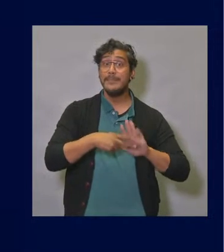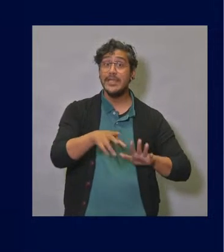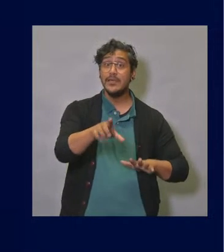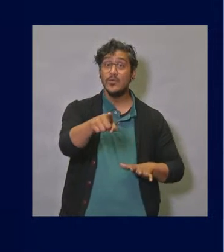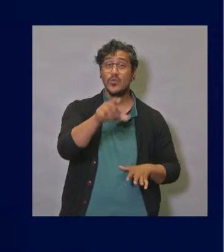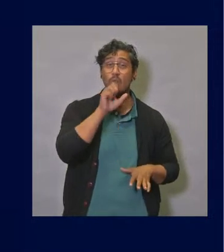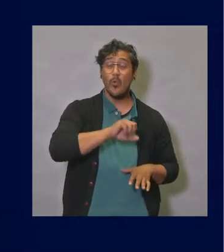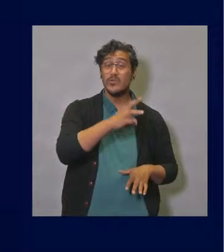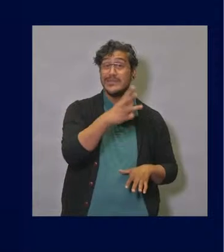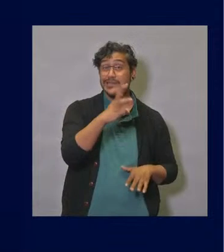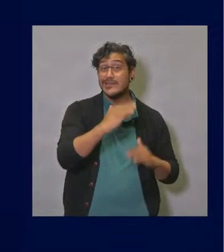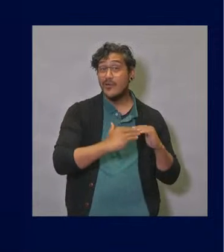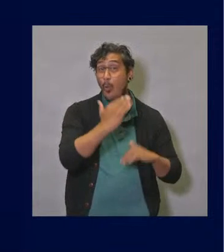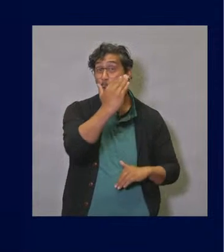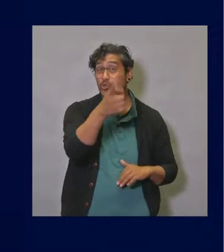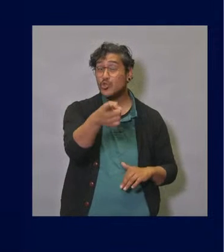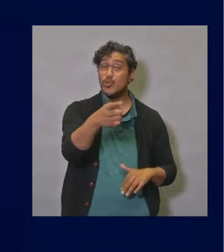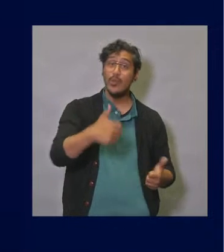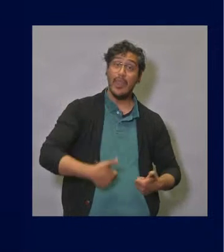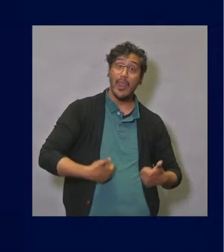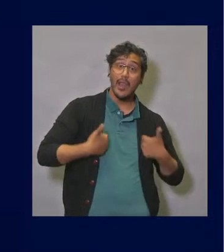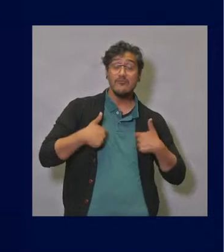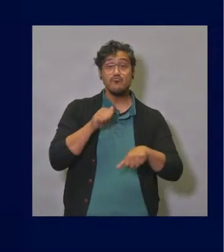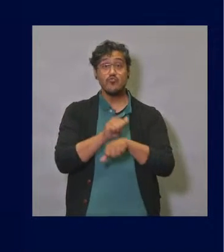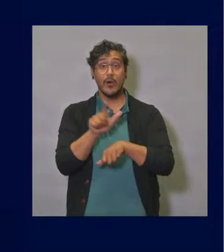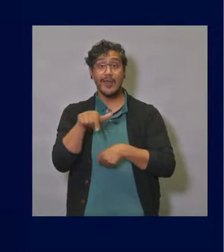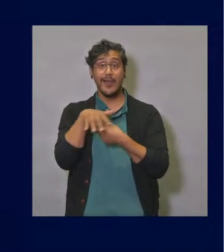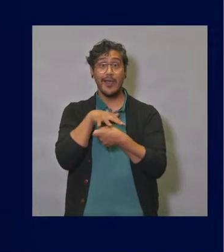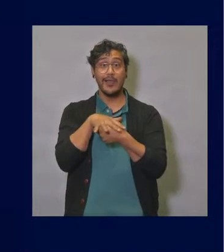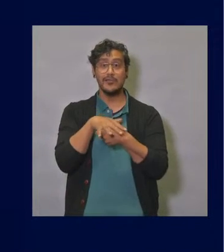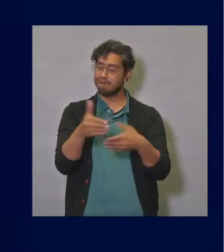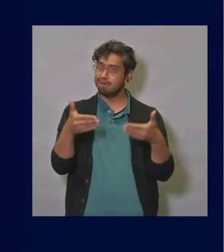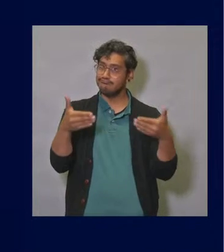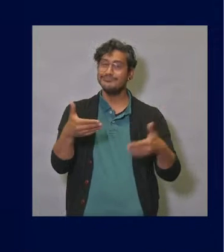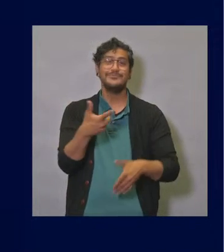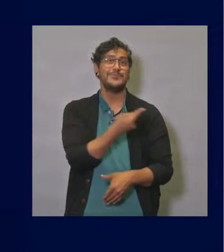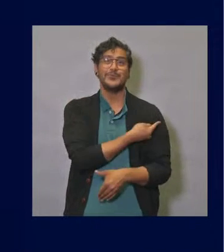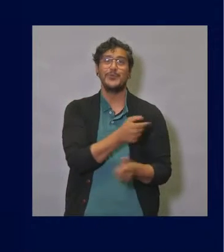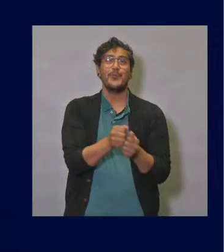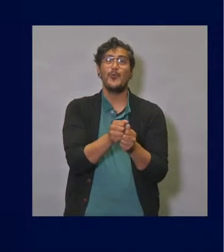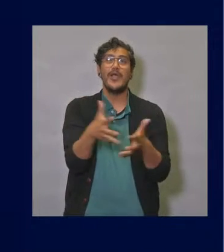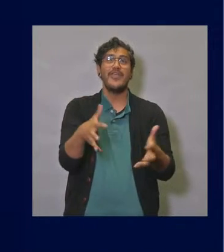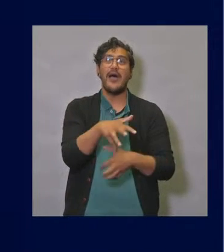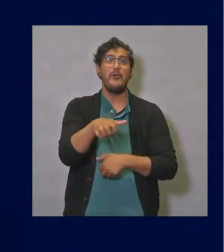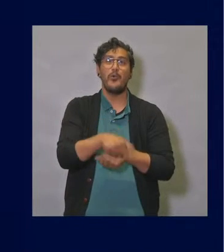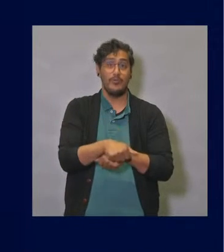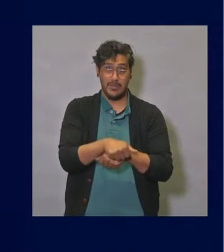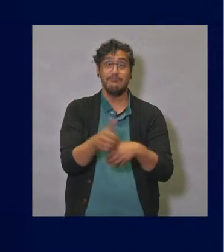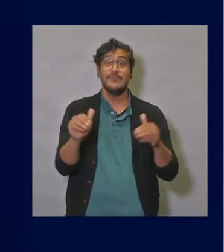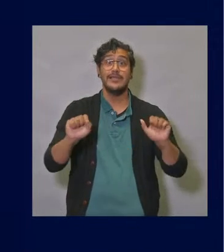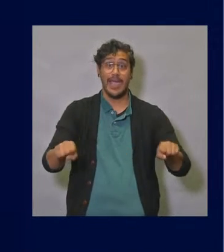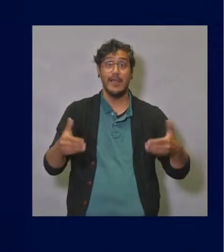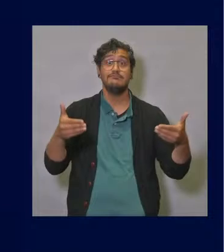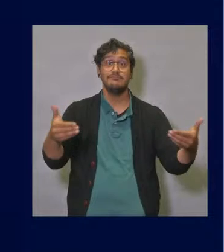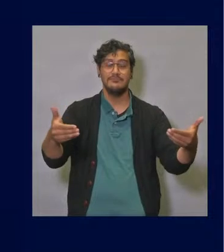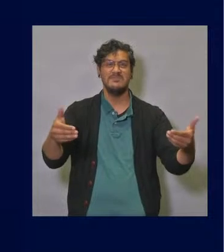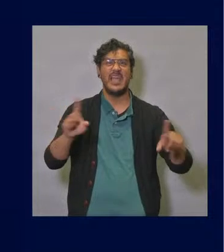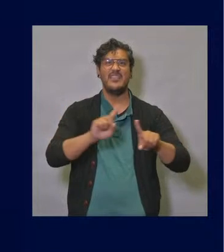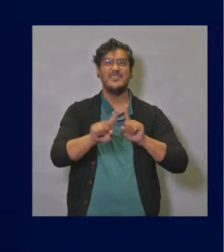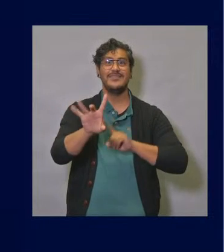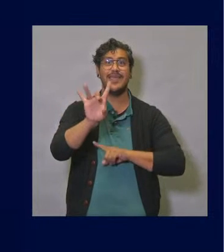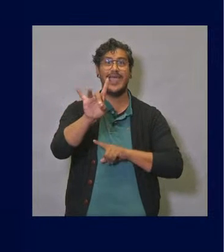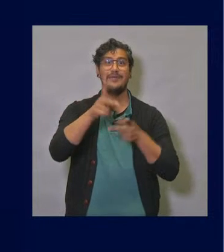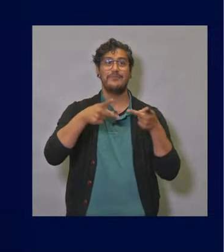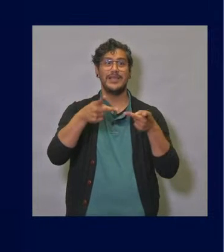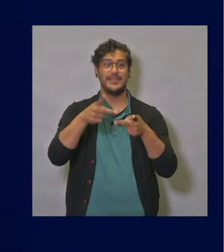older living or working in LA County can now get vaccinated without booking an appointment at the 8 locations that are